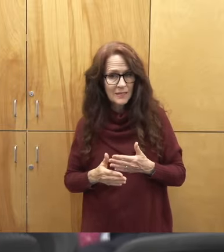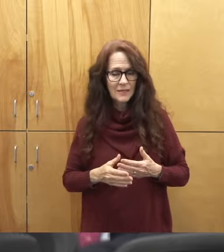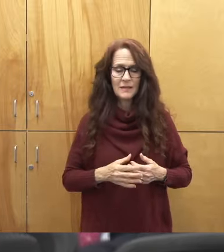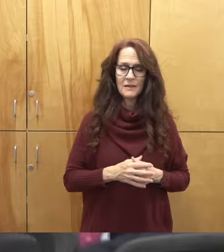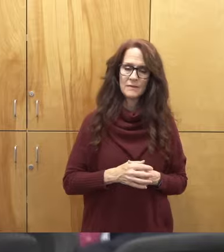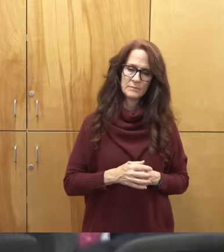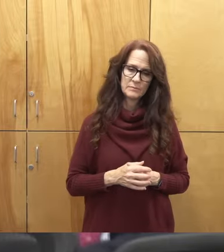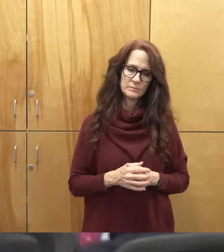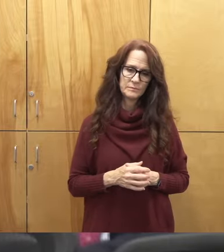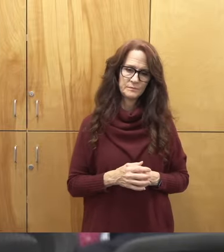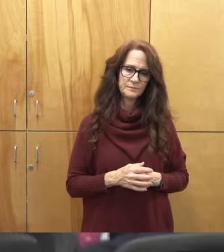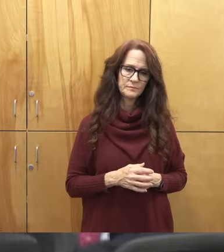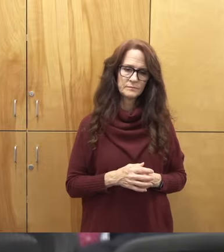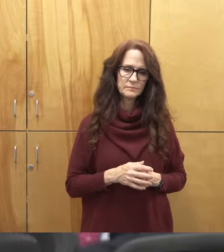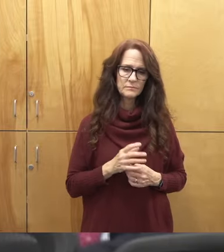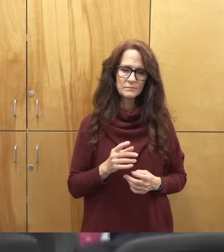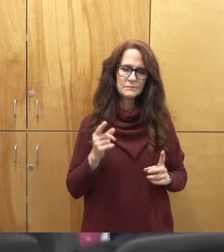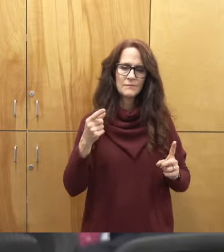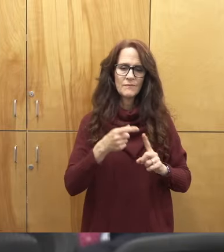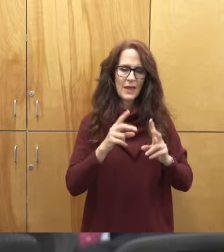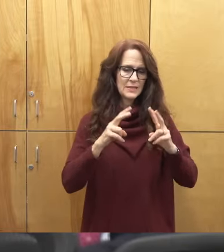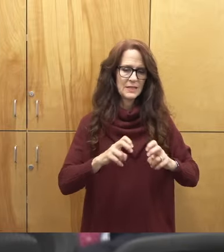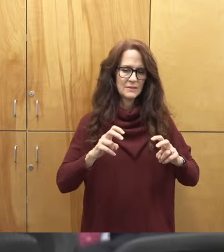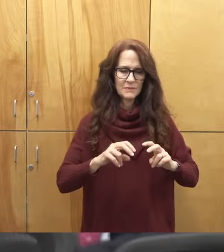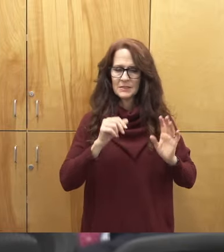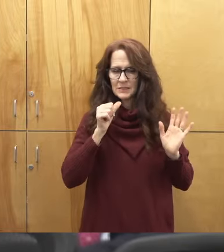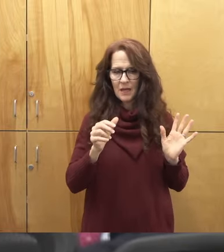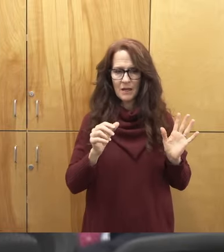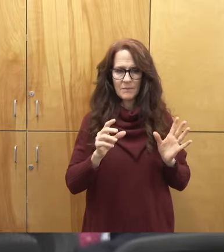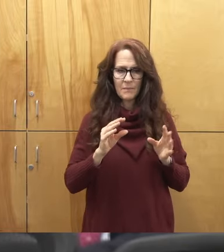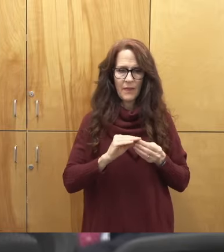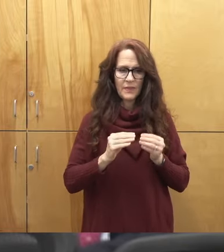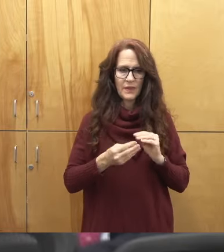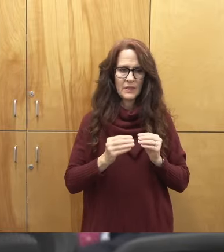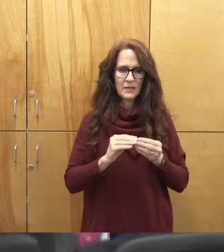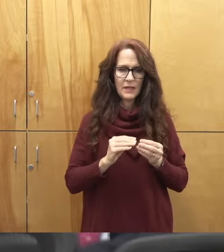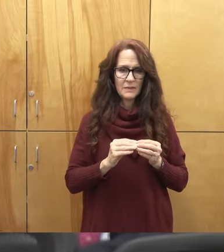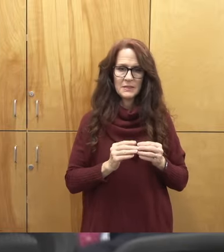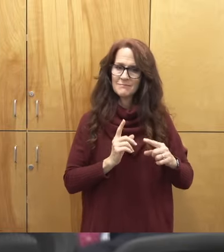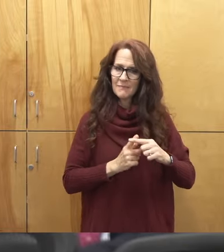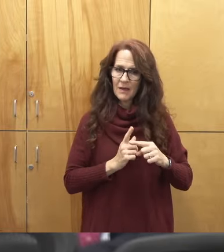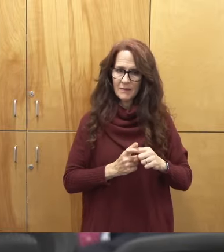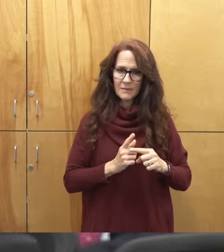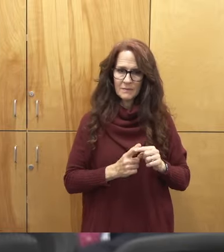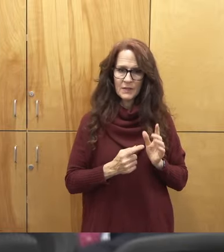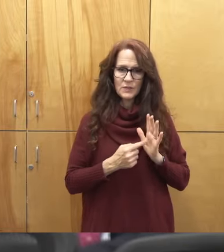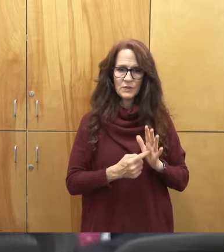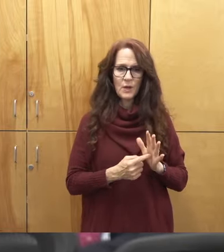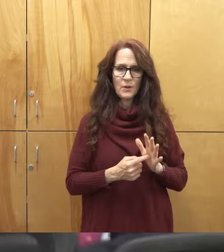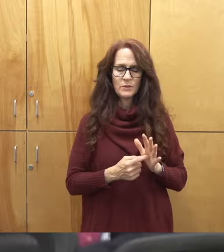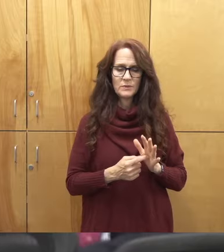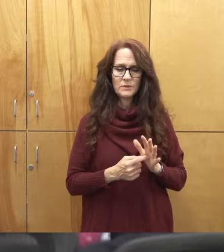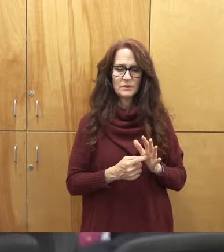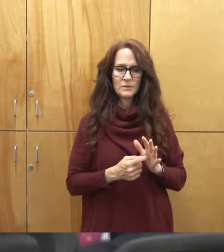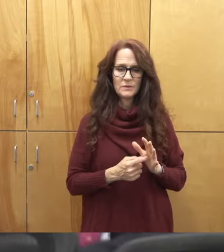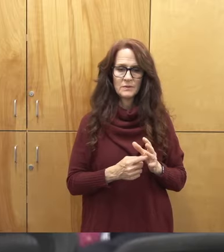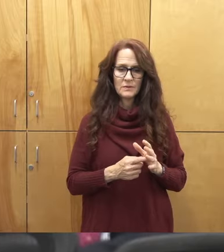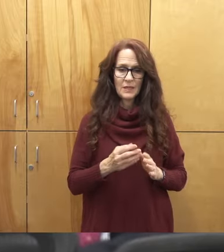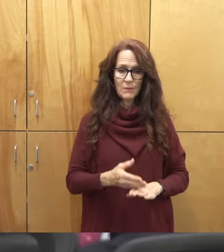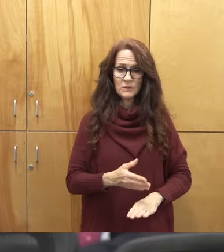right? That's not the intent of that assessment, but the data is very promising because it shows us that there was